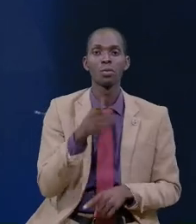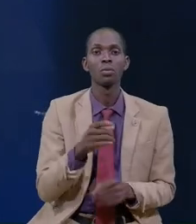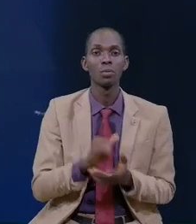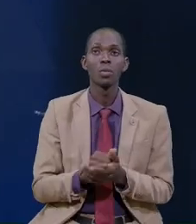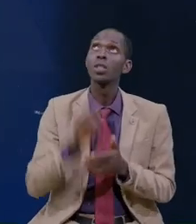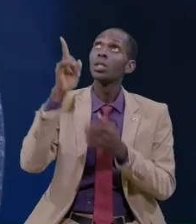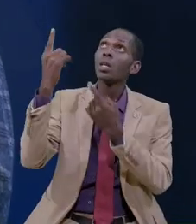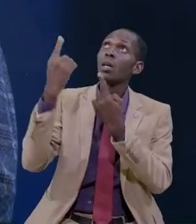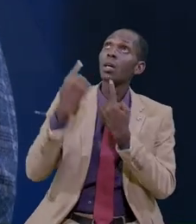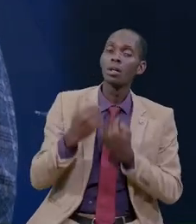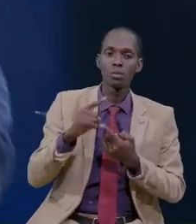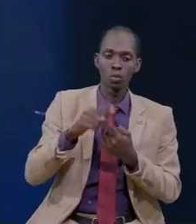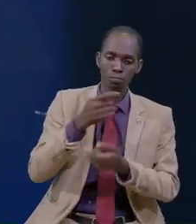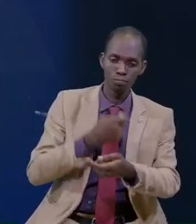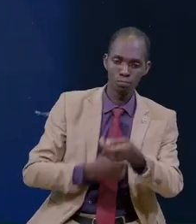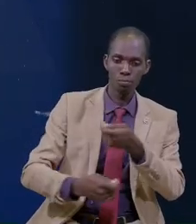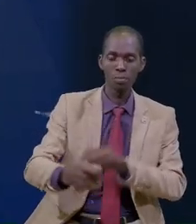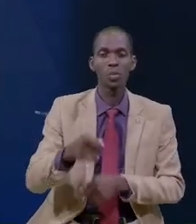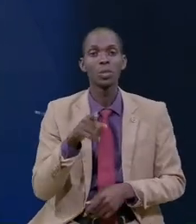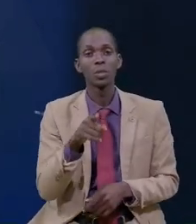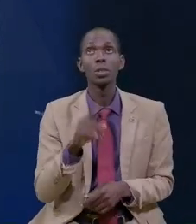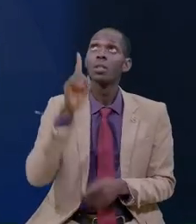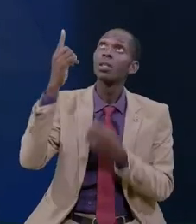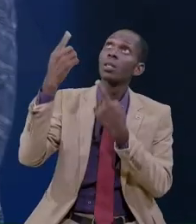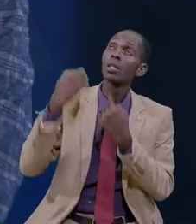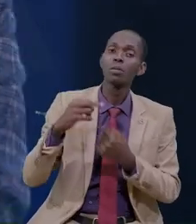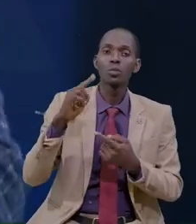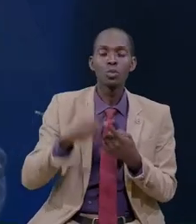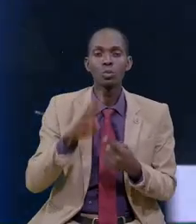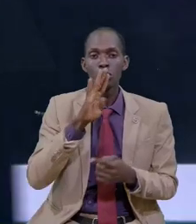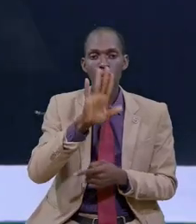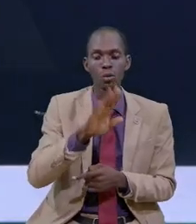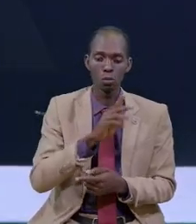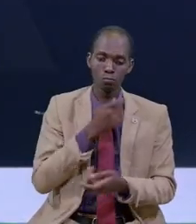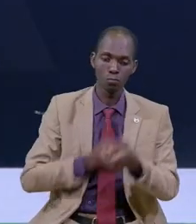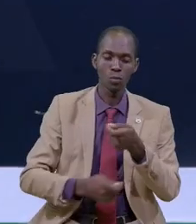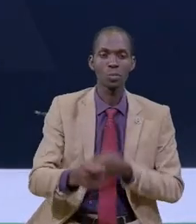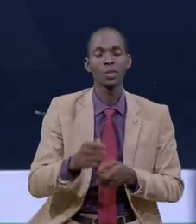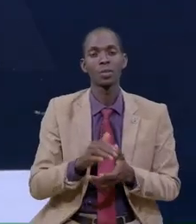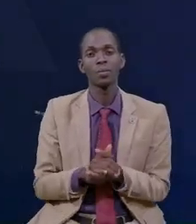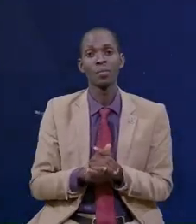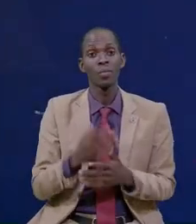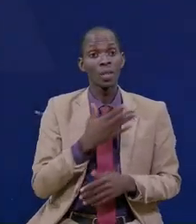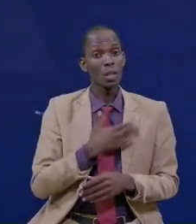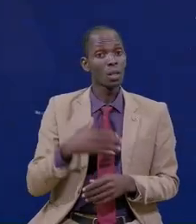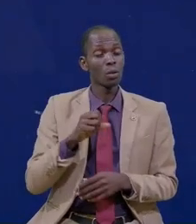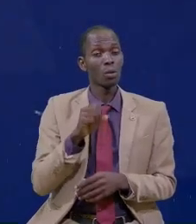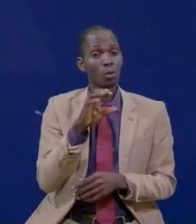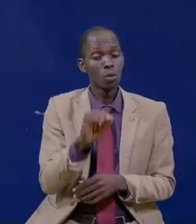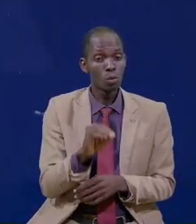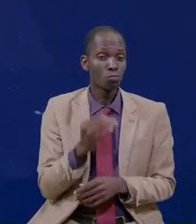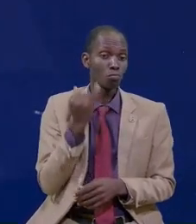to replace you. Il vient te remplacer. He comes to be your substitute. And so, instead of